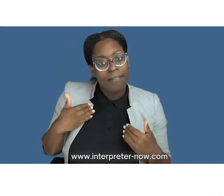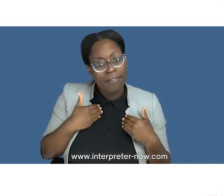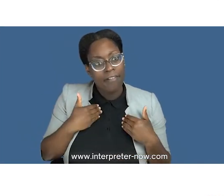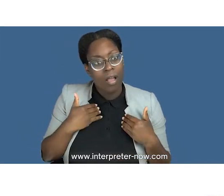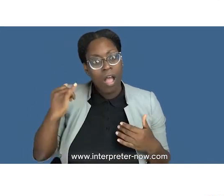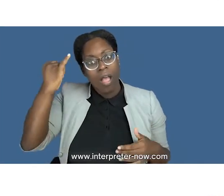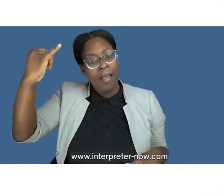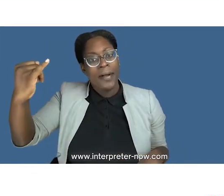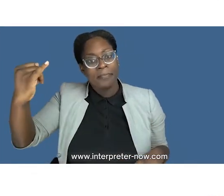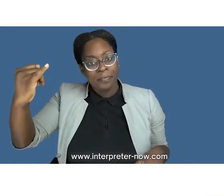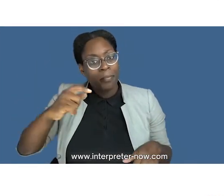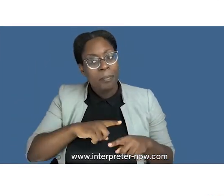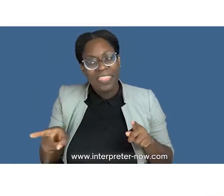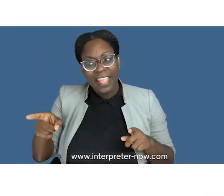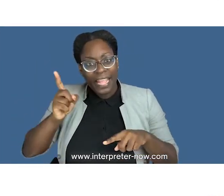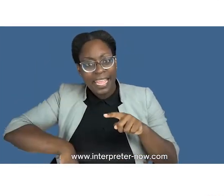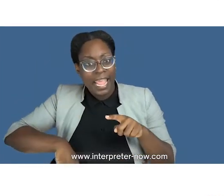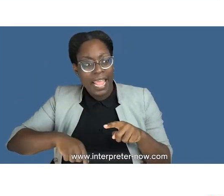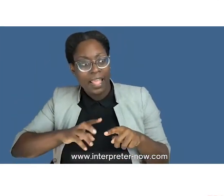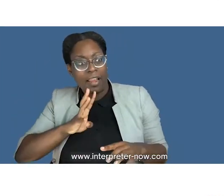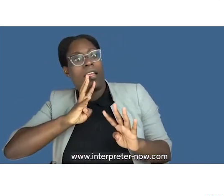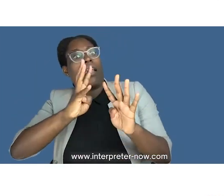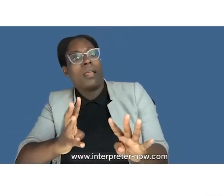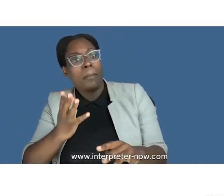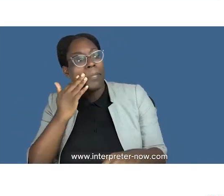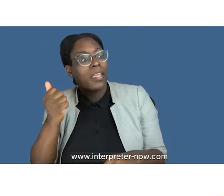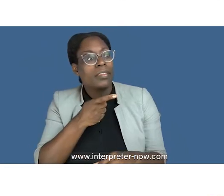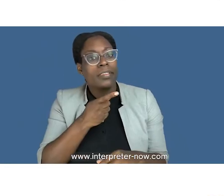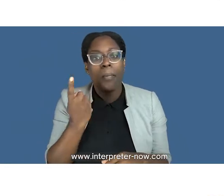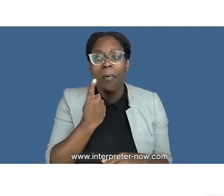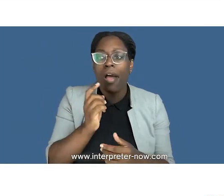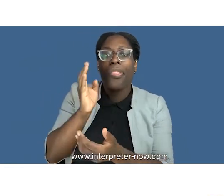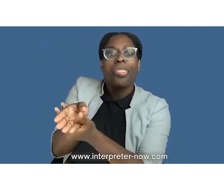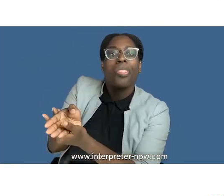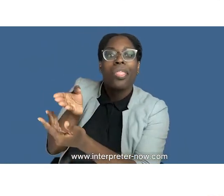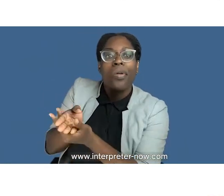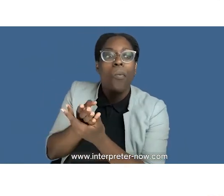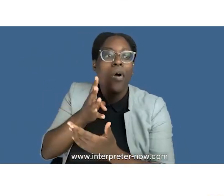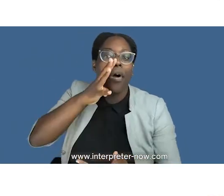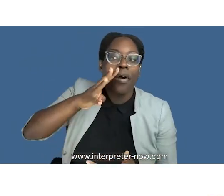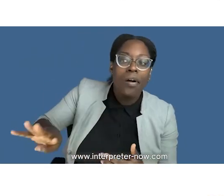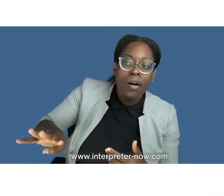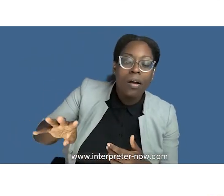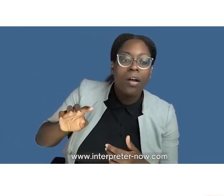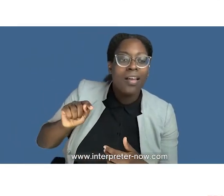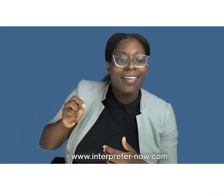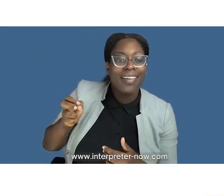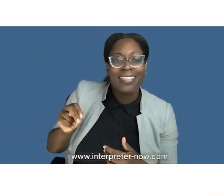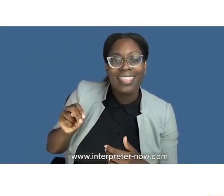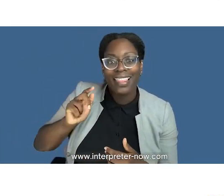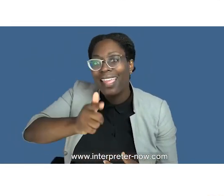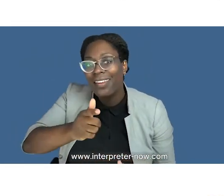Right. It also echo and attribute. So often somebody with an underrepresented identity will have an idea